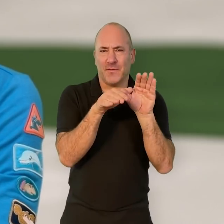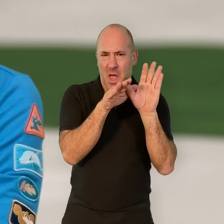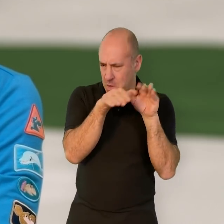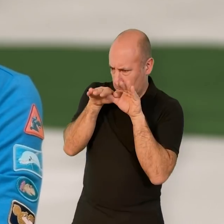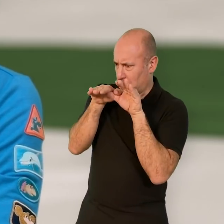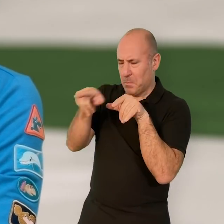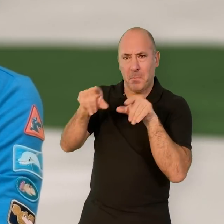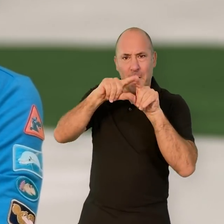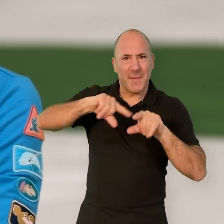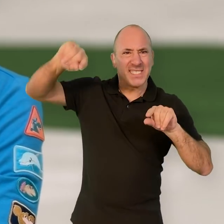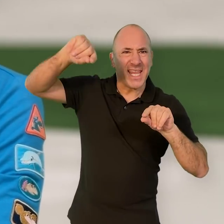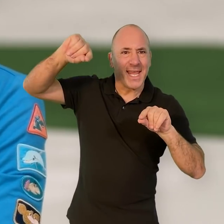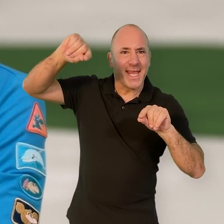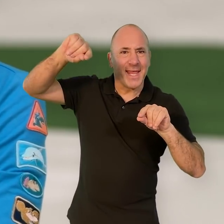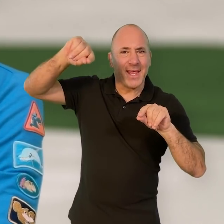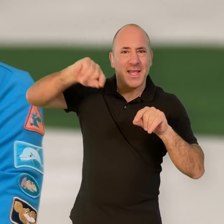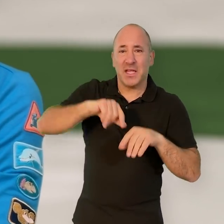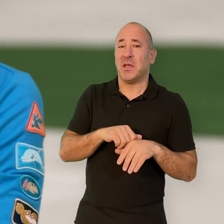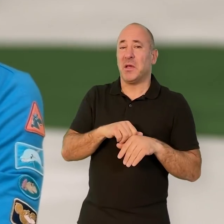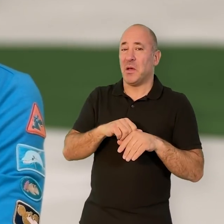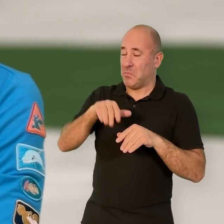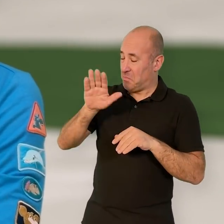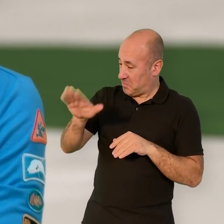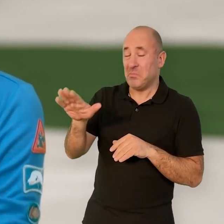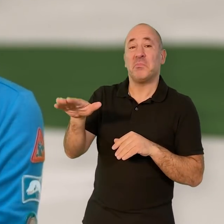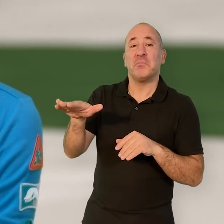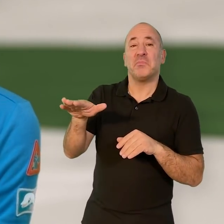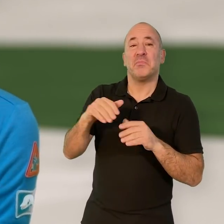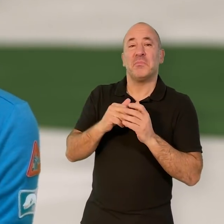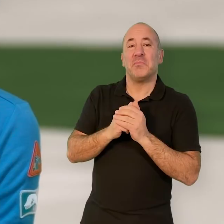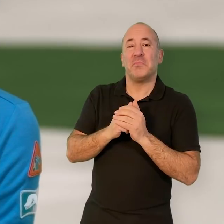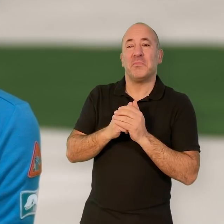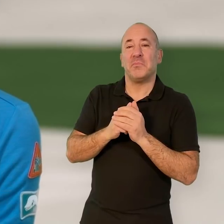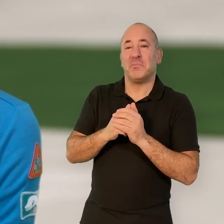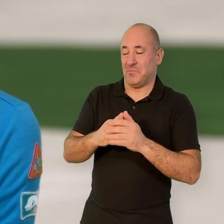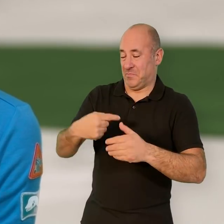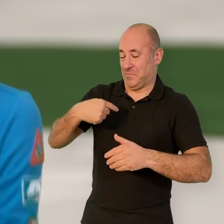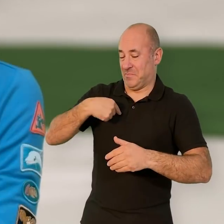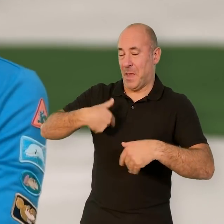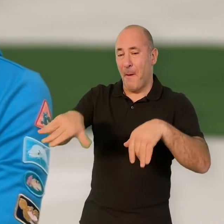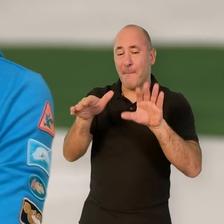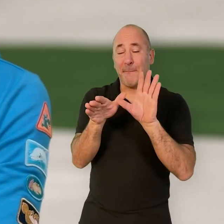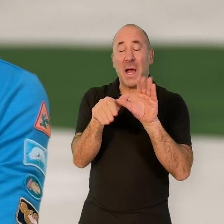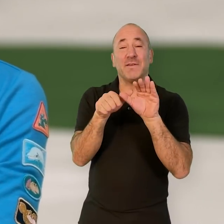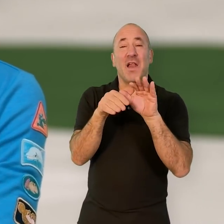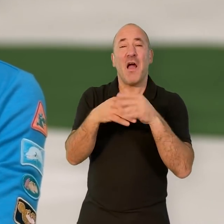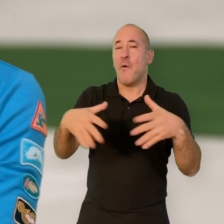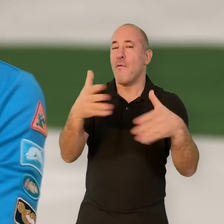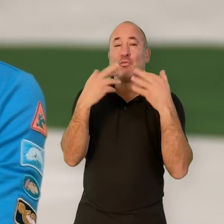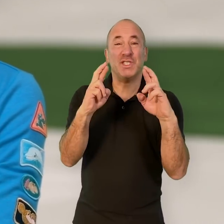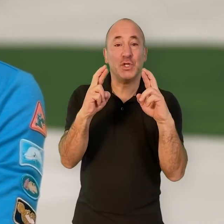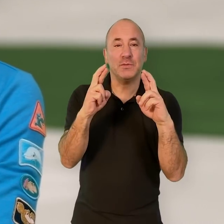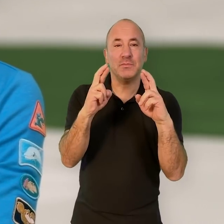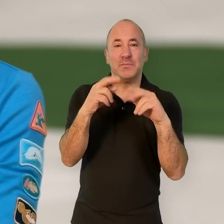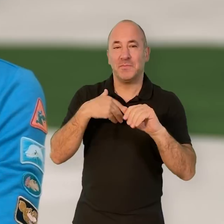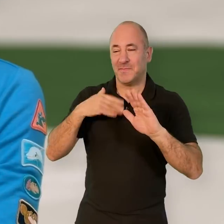was looking at Betsy the Banana and it said, "Banana stay, Betsy. I am the butterfly